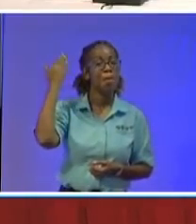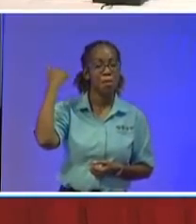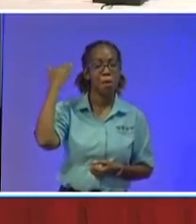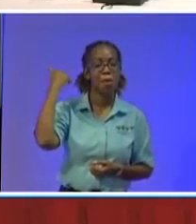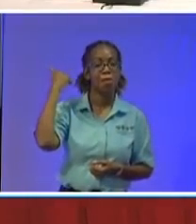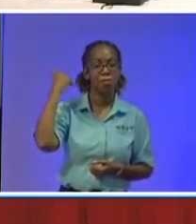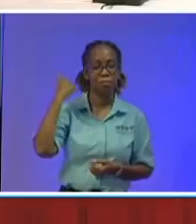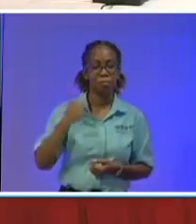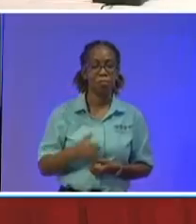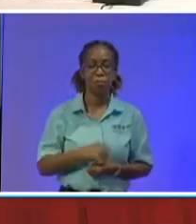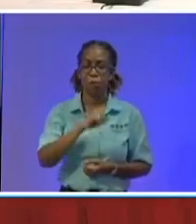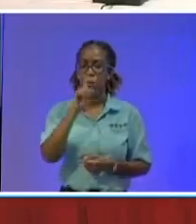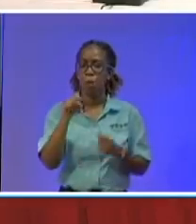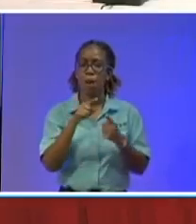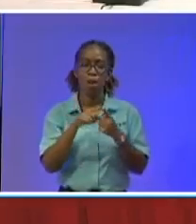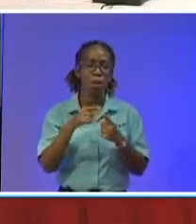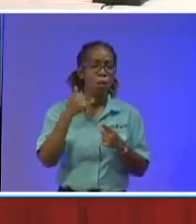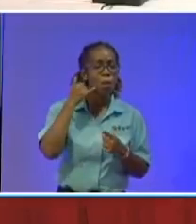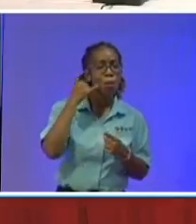when contact tracing was done for